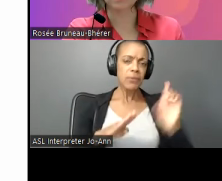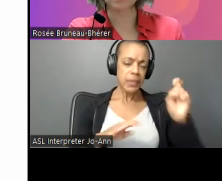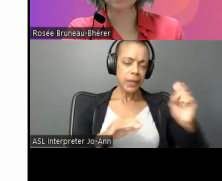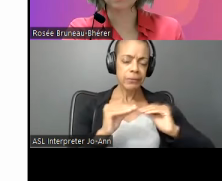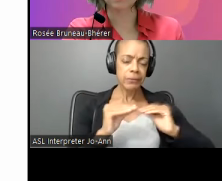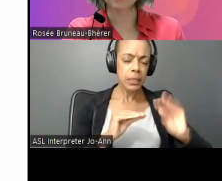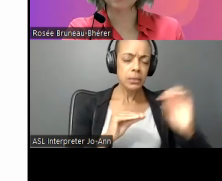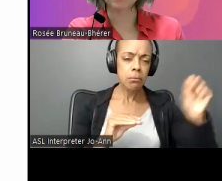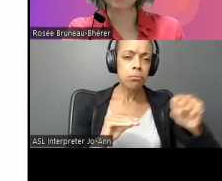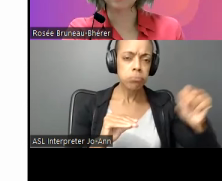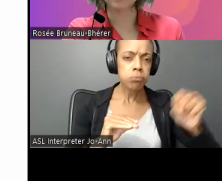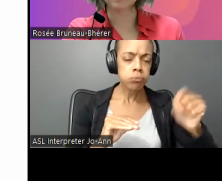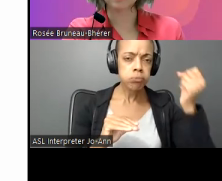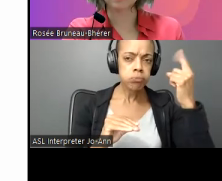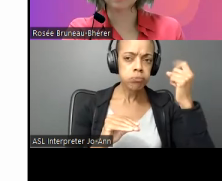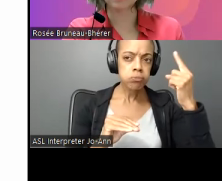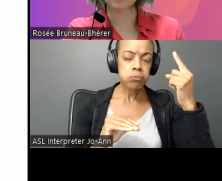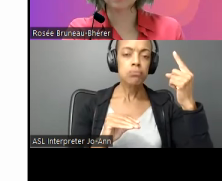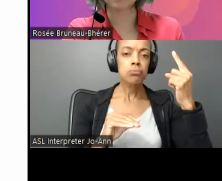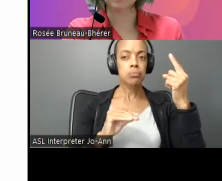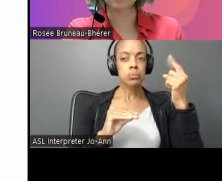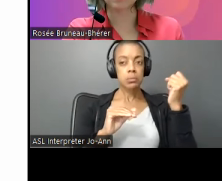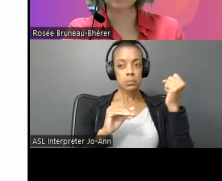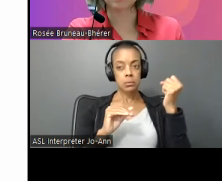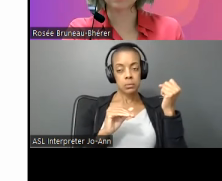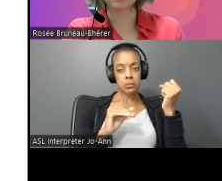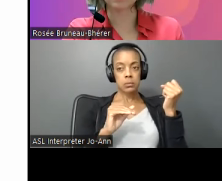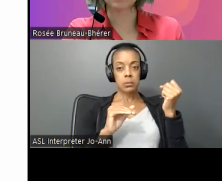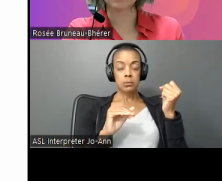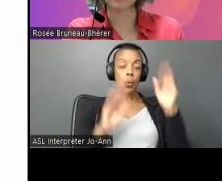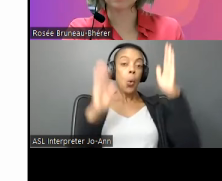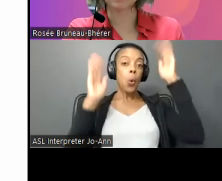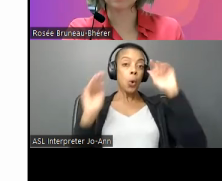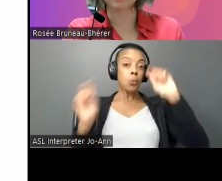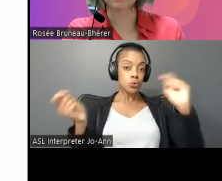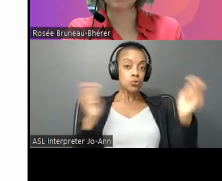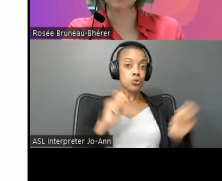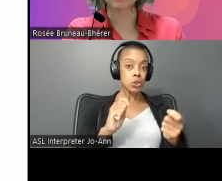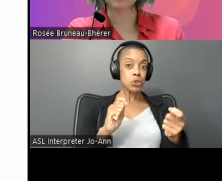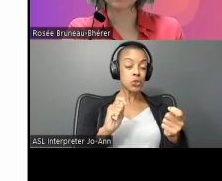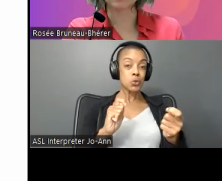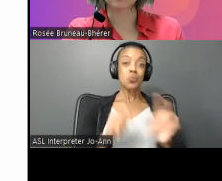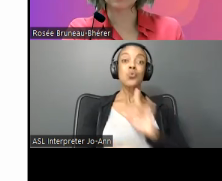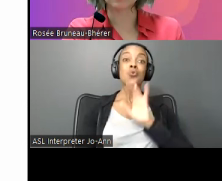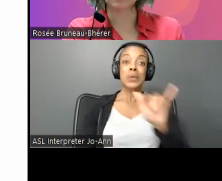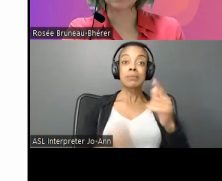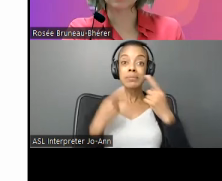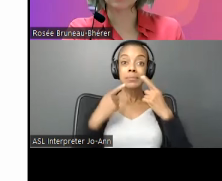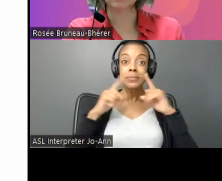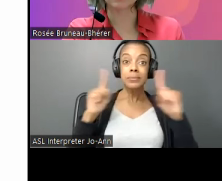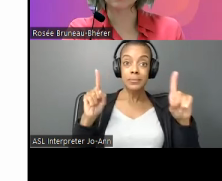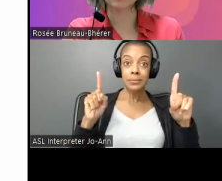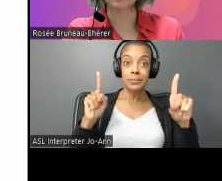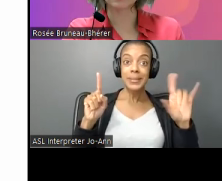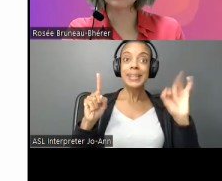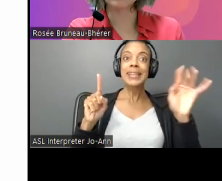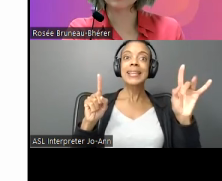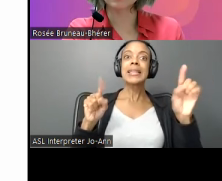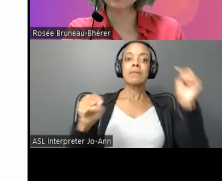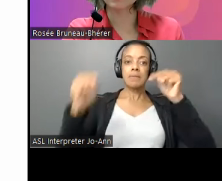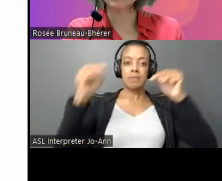recognized, and you can hope that it will be changed, but we'll be much more effective in changing it if we